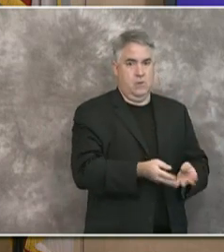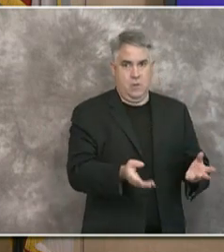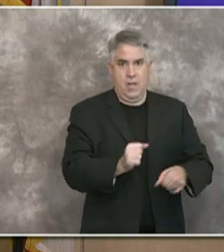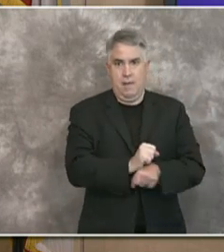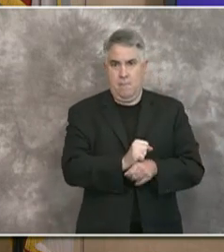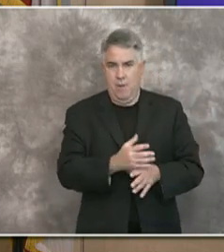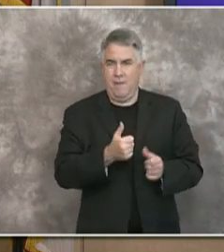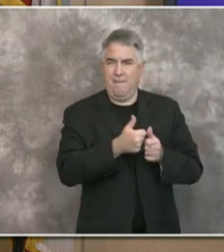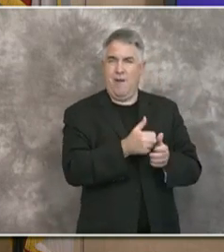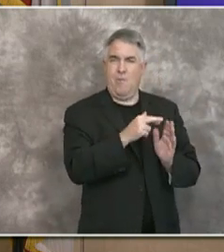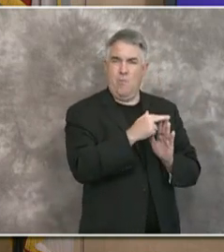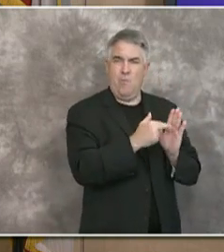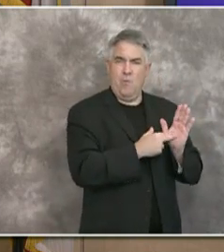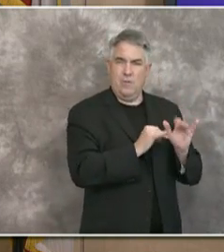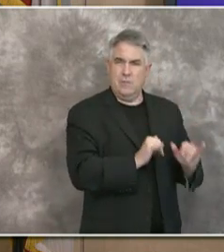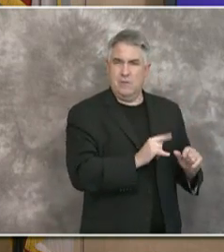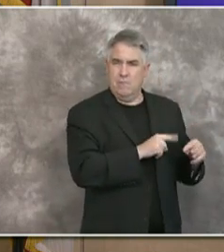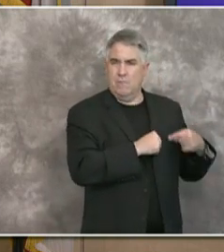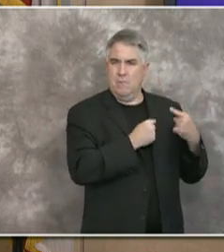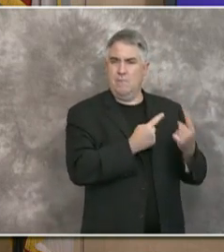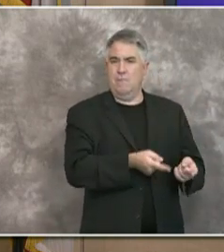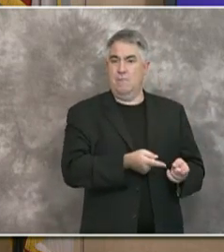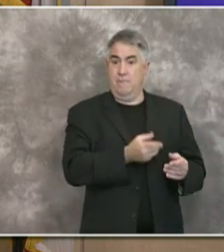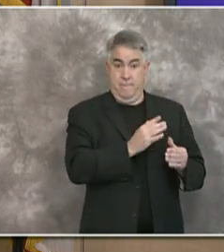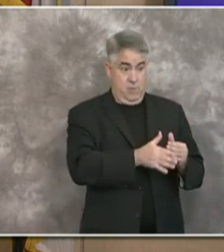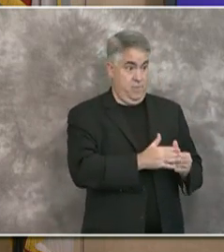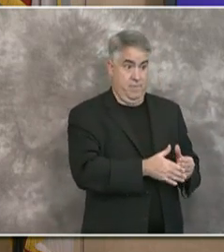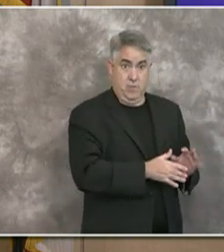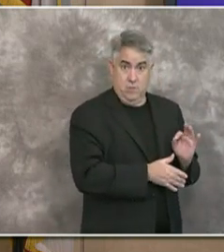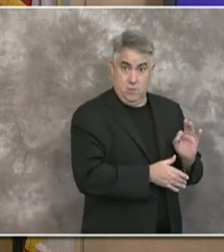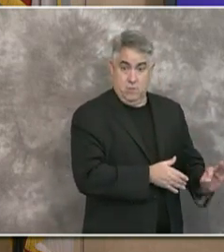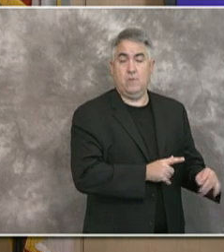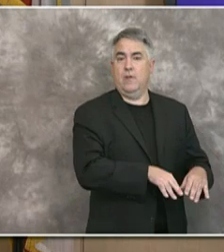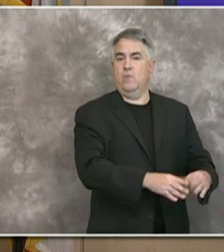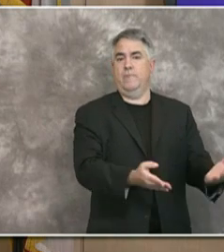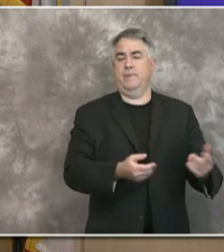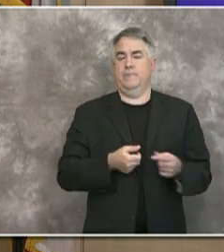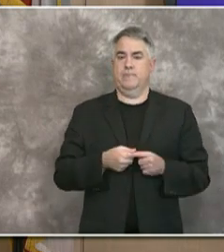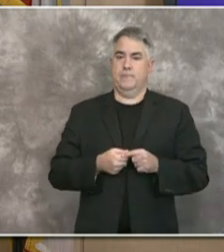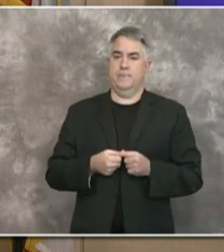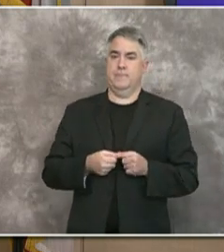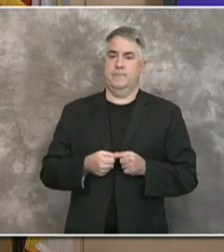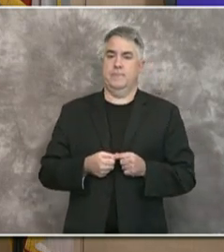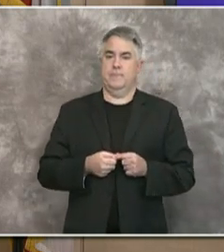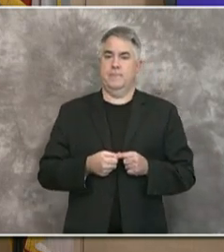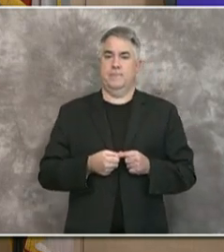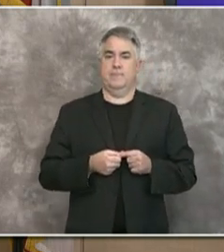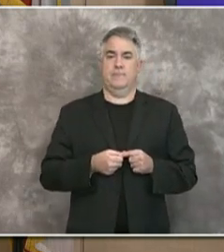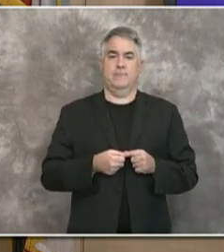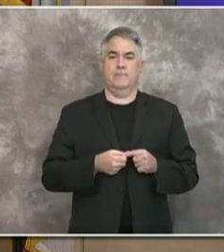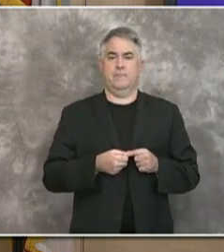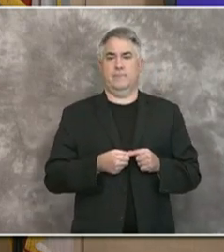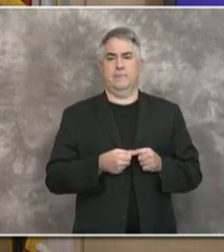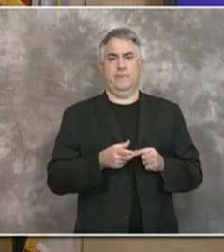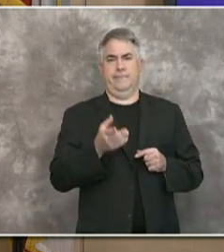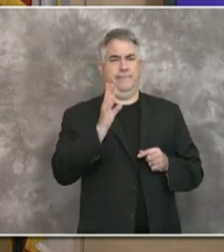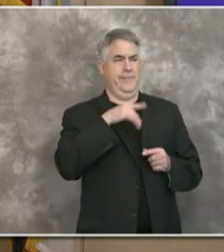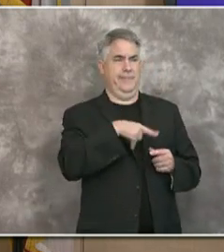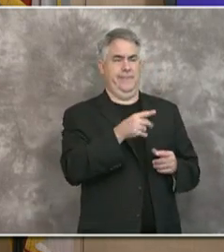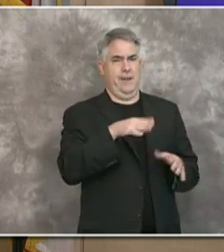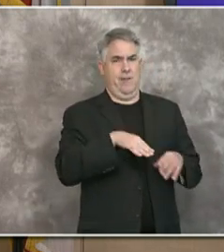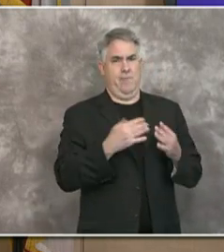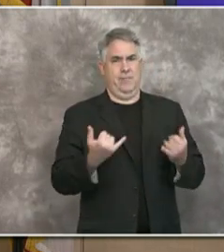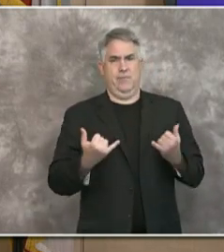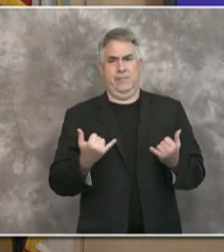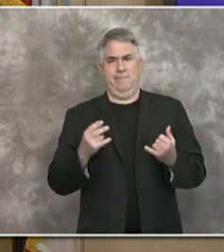do, those are cleared to open as soon as they complete those steps. So I agree, most of them probably won't be able to do that today, but if some of them are, then